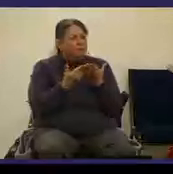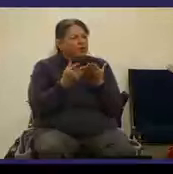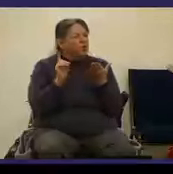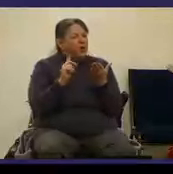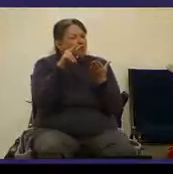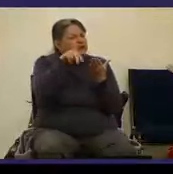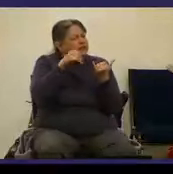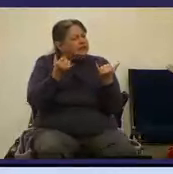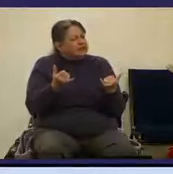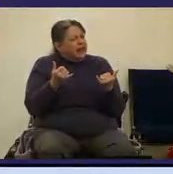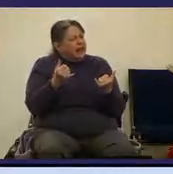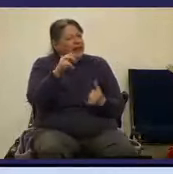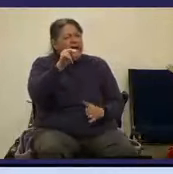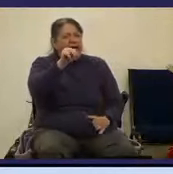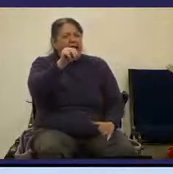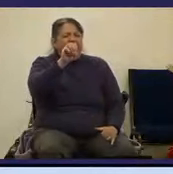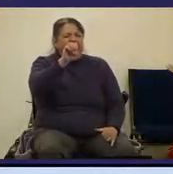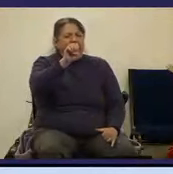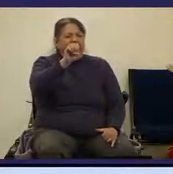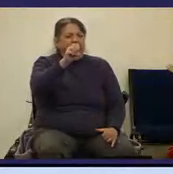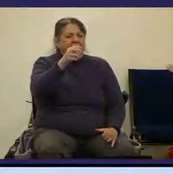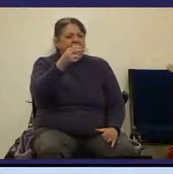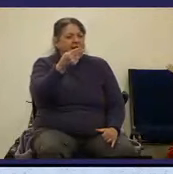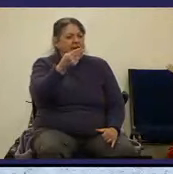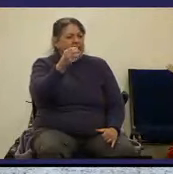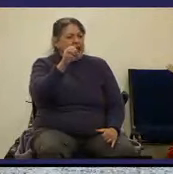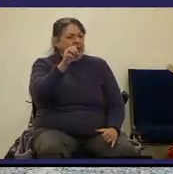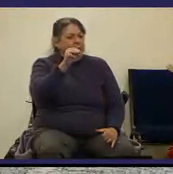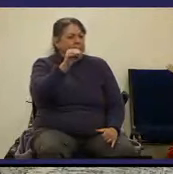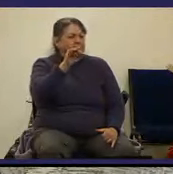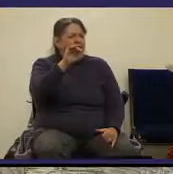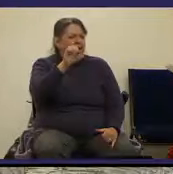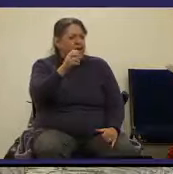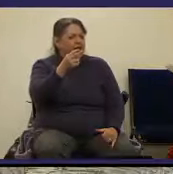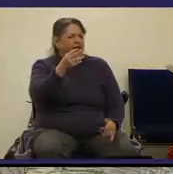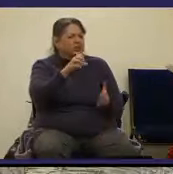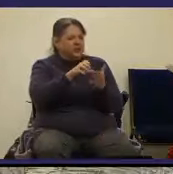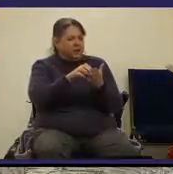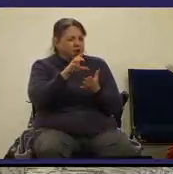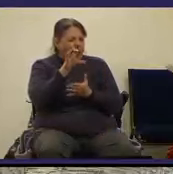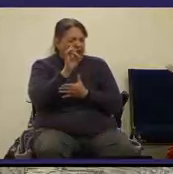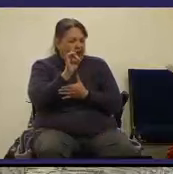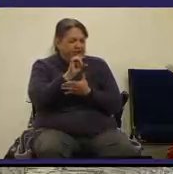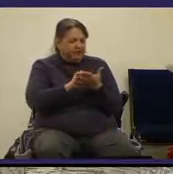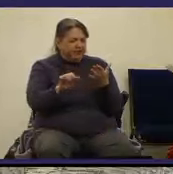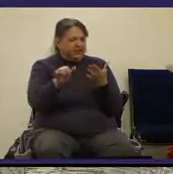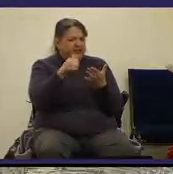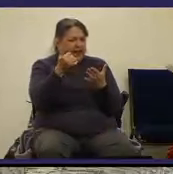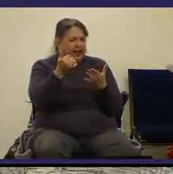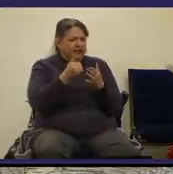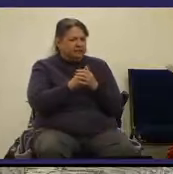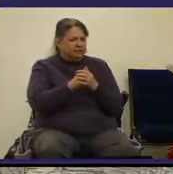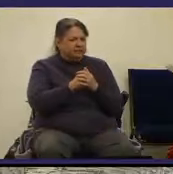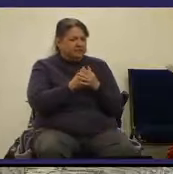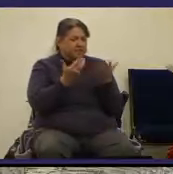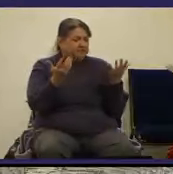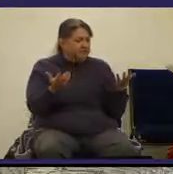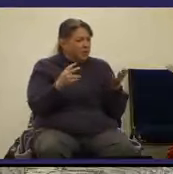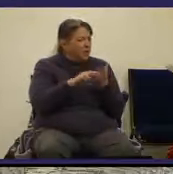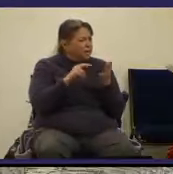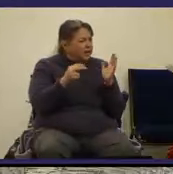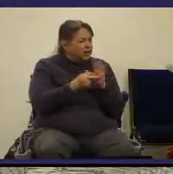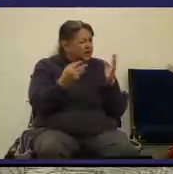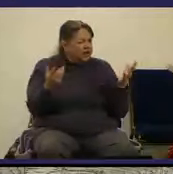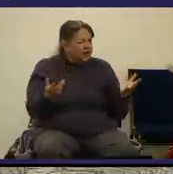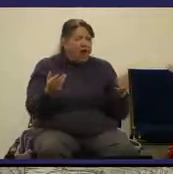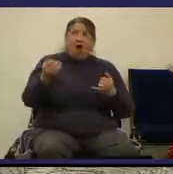now. Nehemiah 8 and verse 10 and the third part of it. Simply it says, the joy of the Lord is your strength. There's an easy